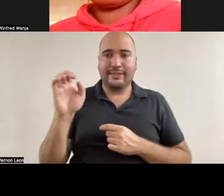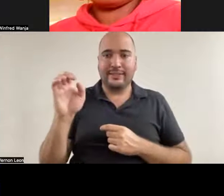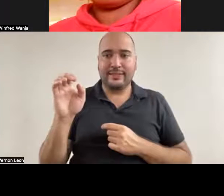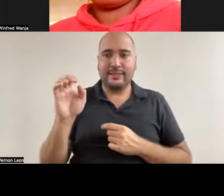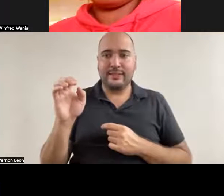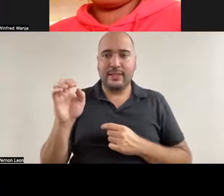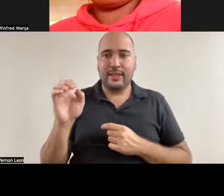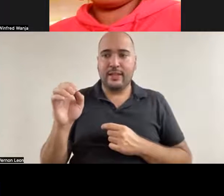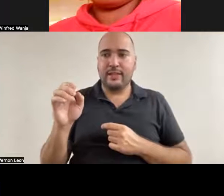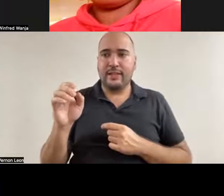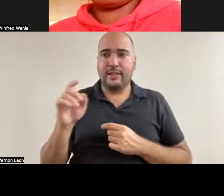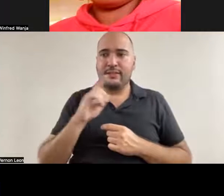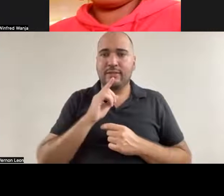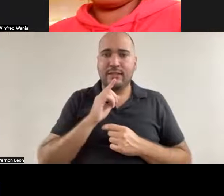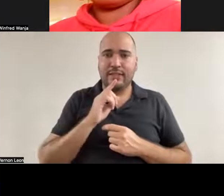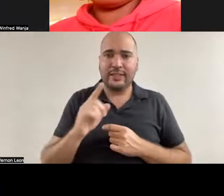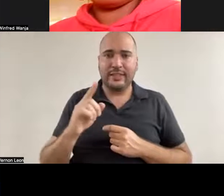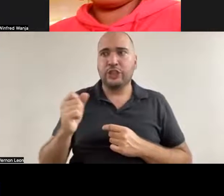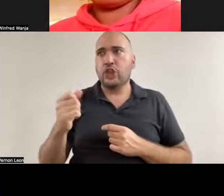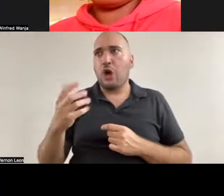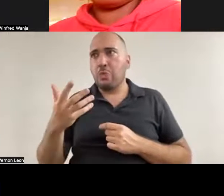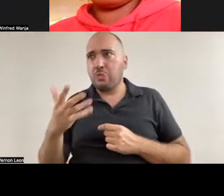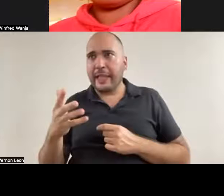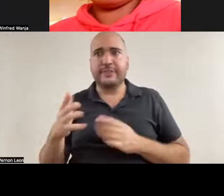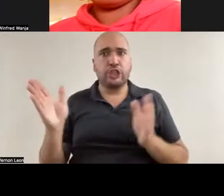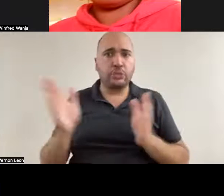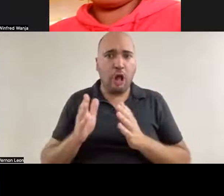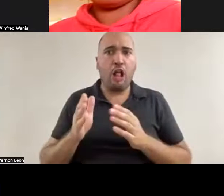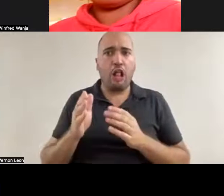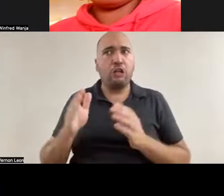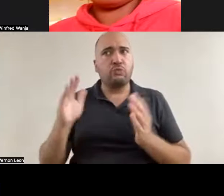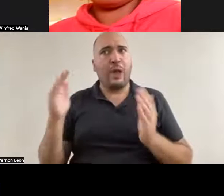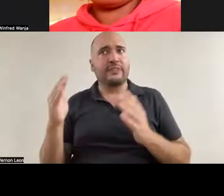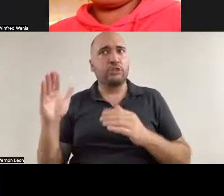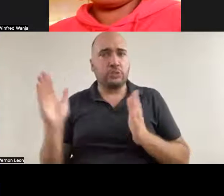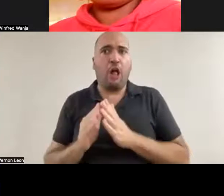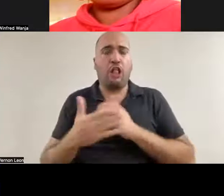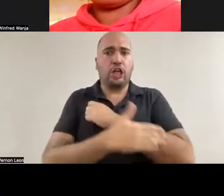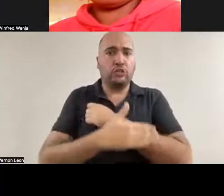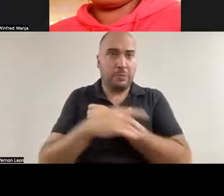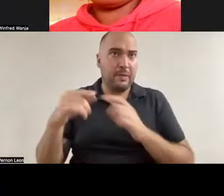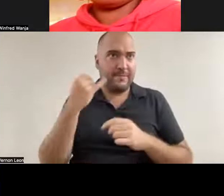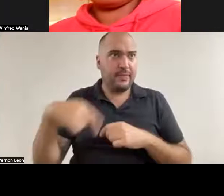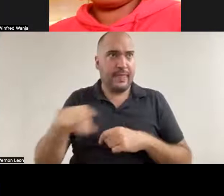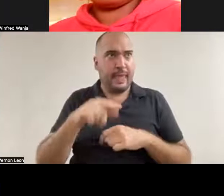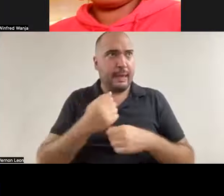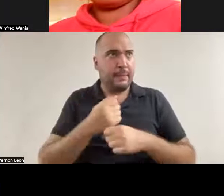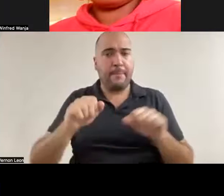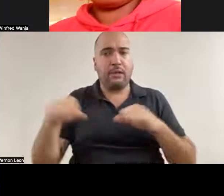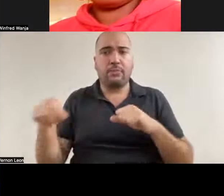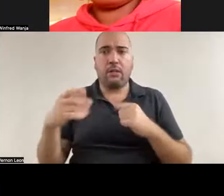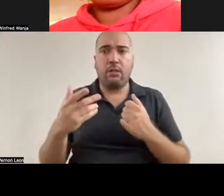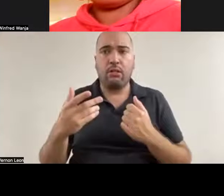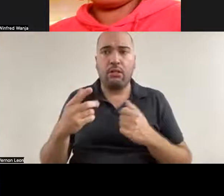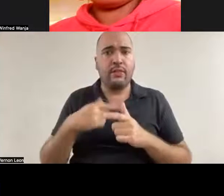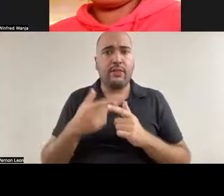a relatively small country, but if they can make it possible,